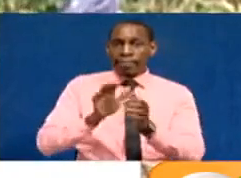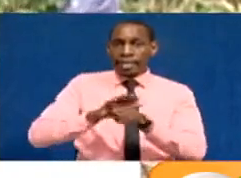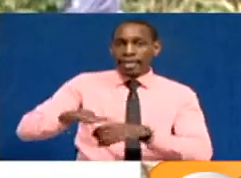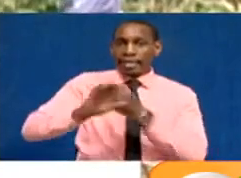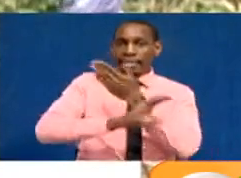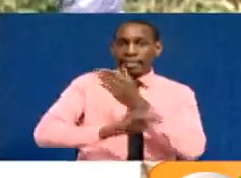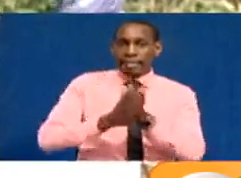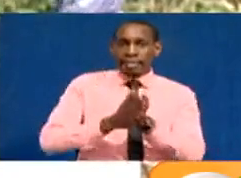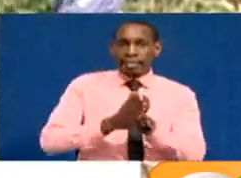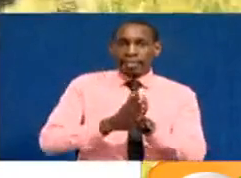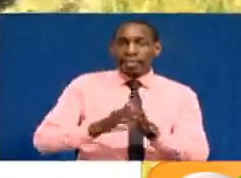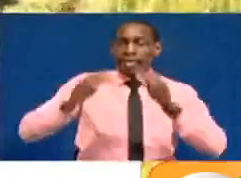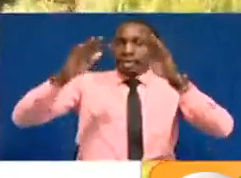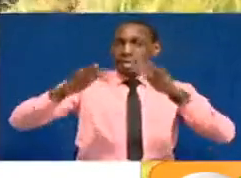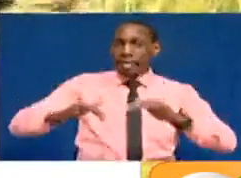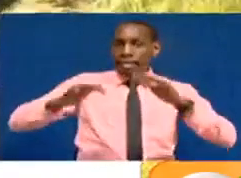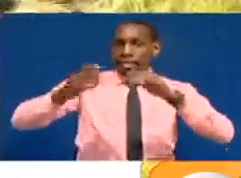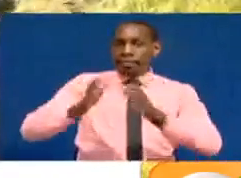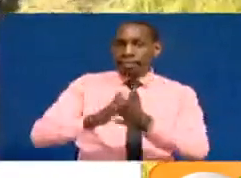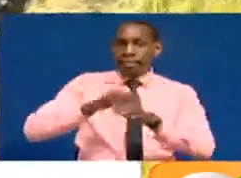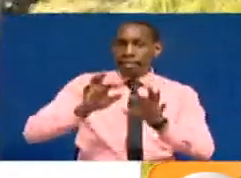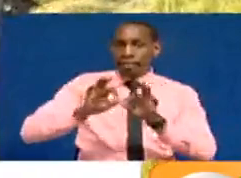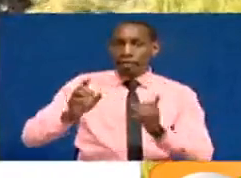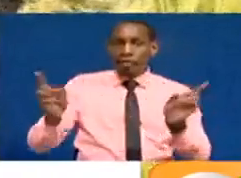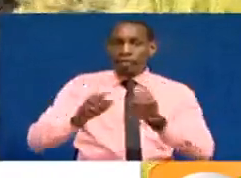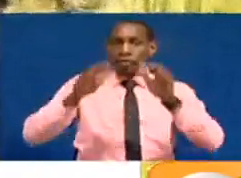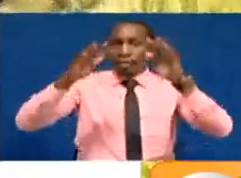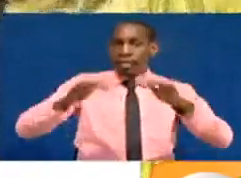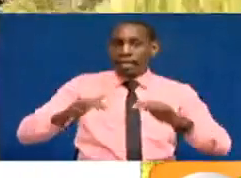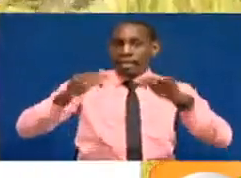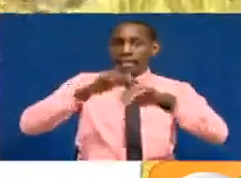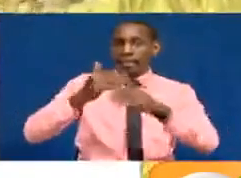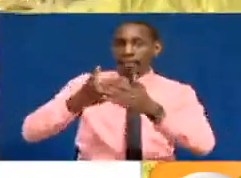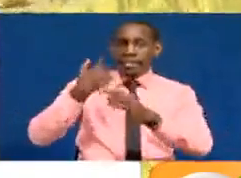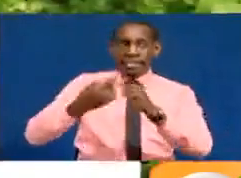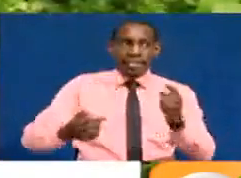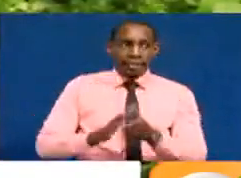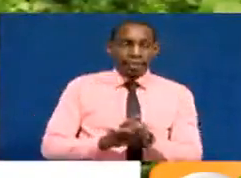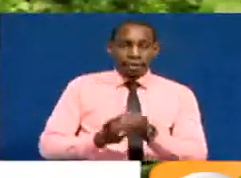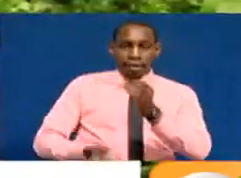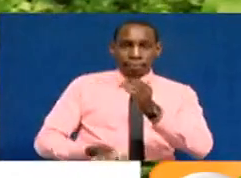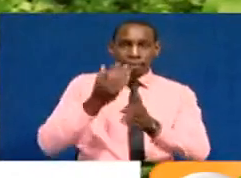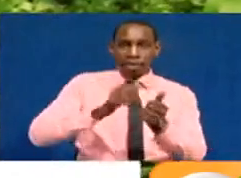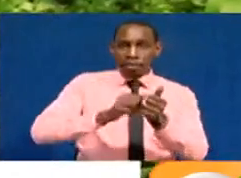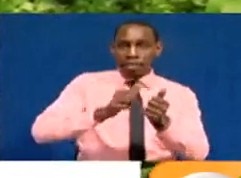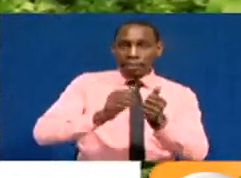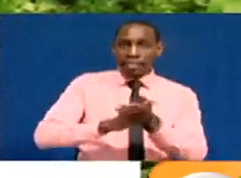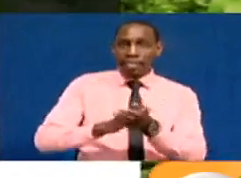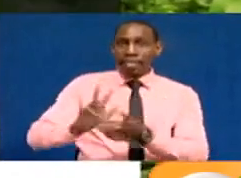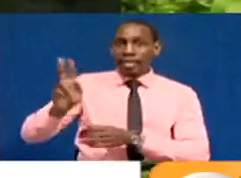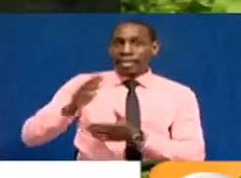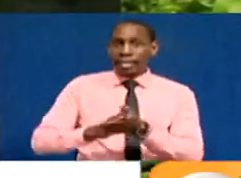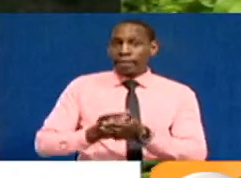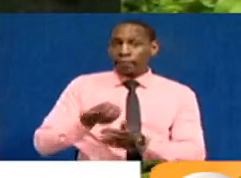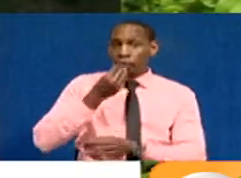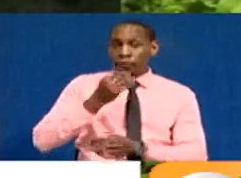country experienced depressed rainfall during the long and short rain seasons last year. The production of maize, which is the country's